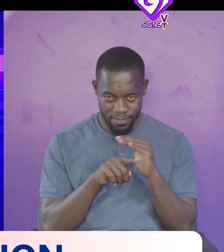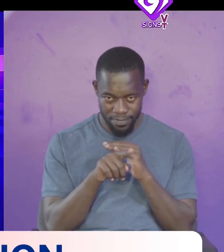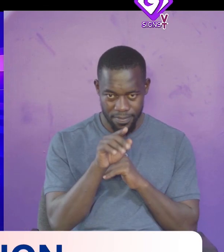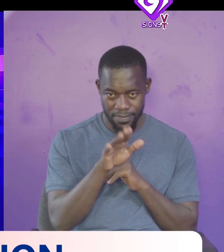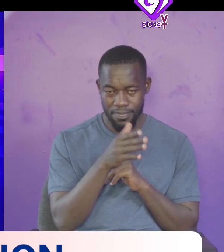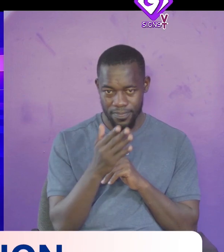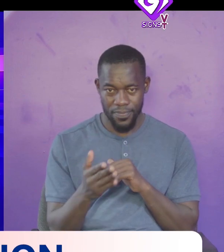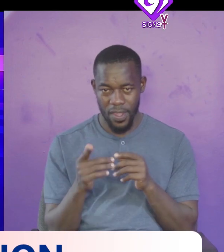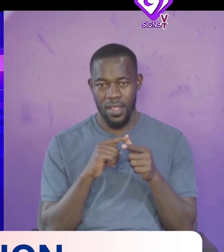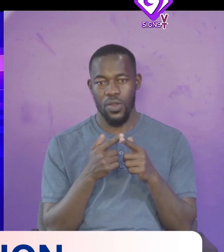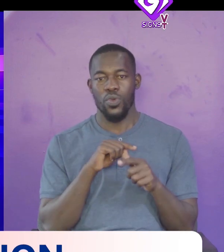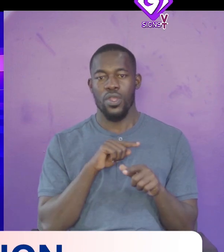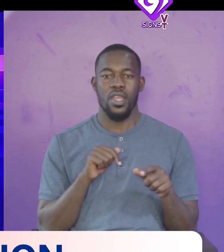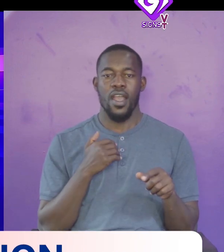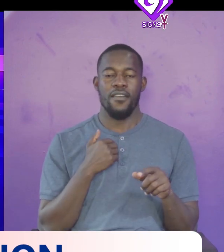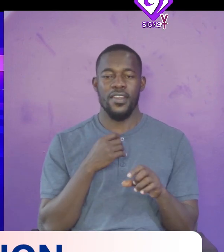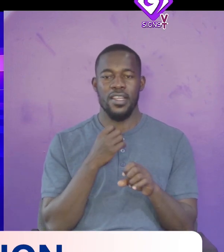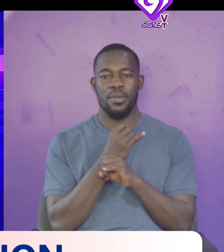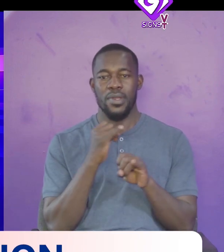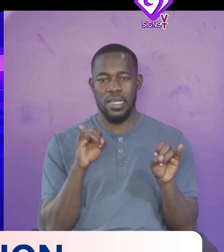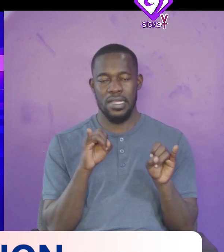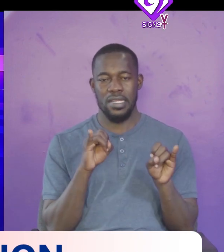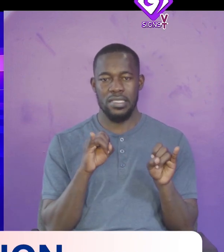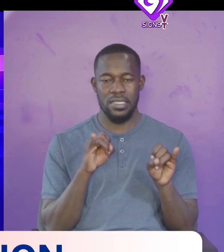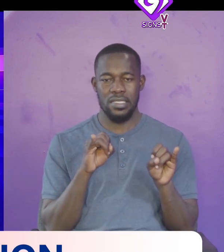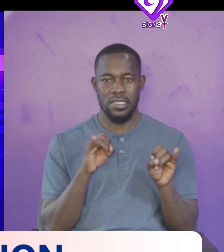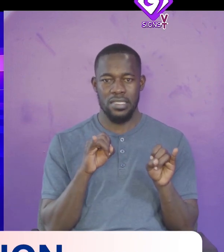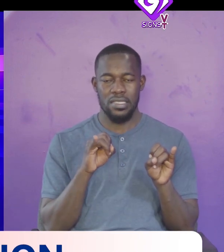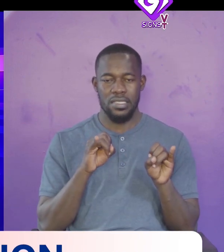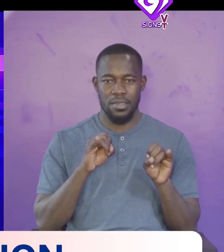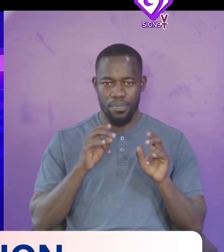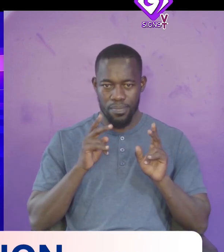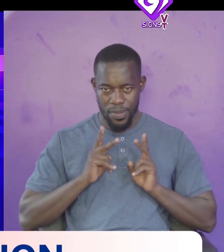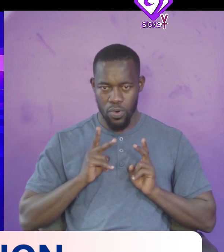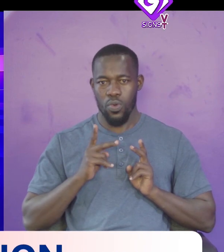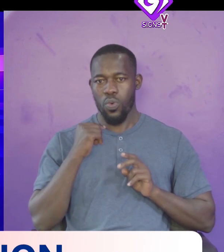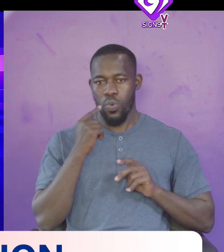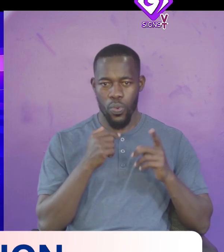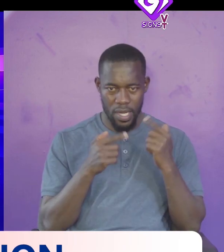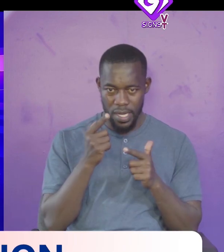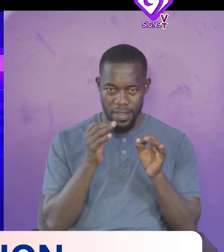have independent candidates as majority. So that when you steal elections,